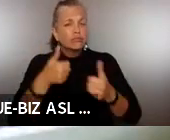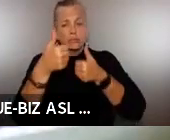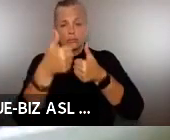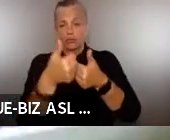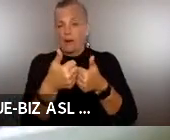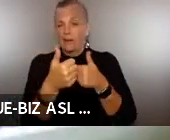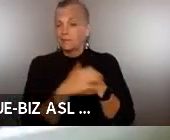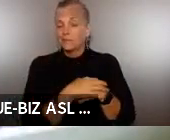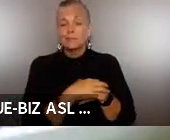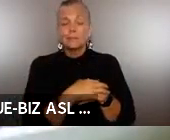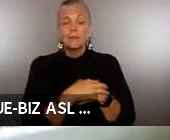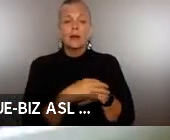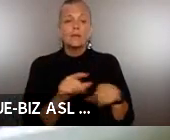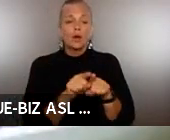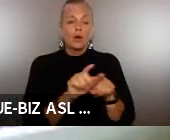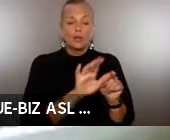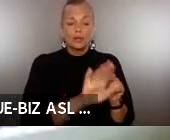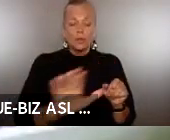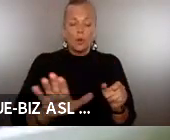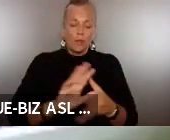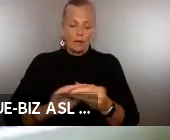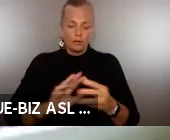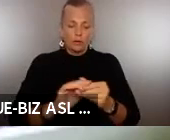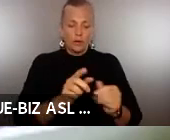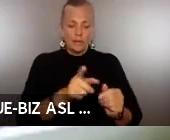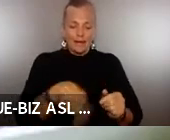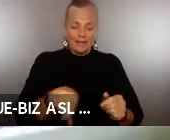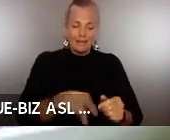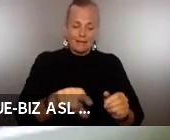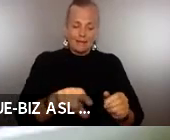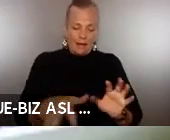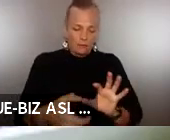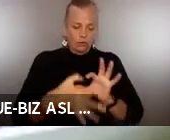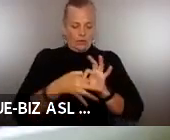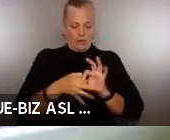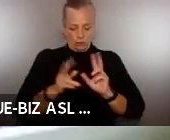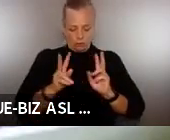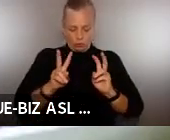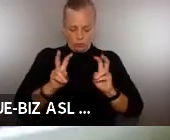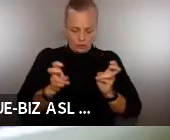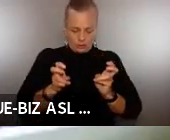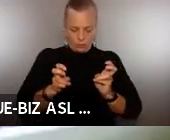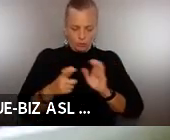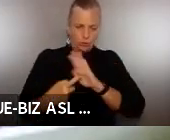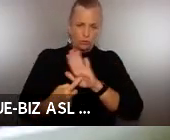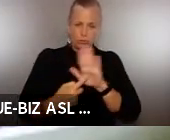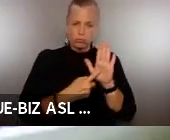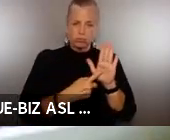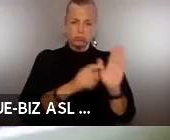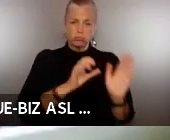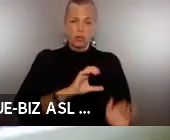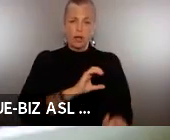connect to the subject matter in order to really portray the characters.